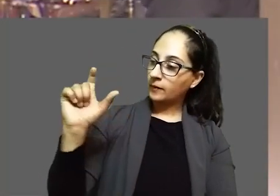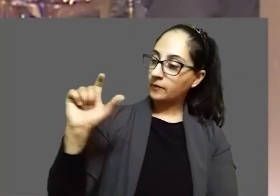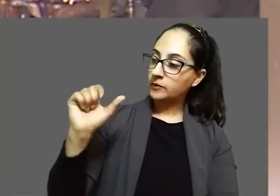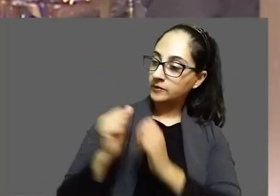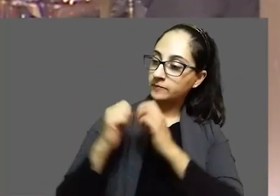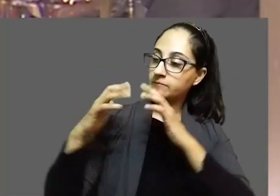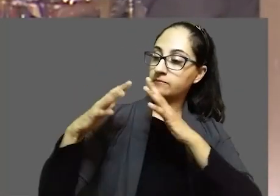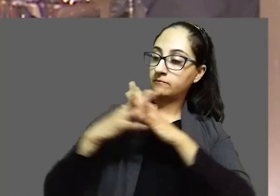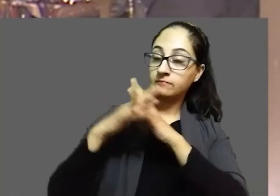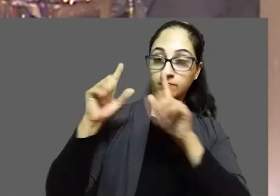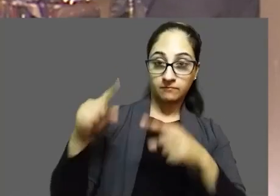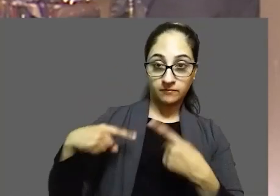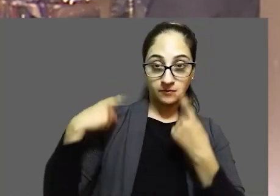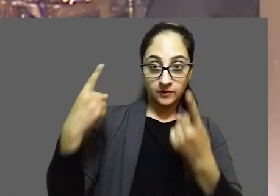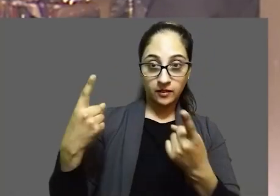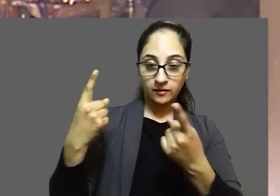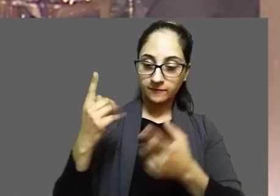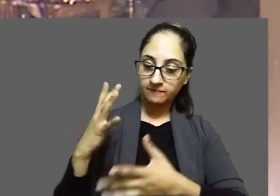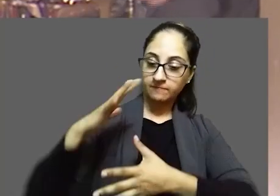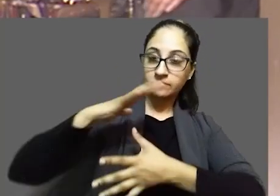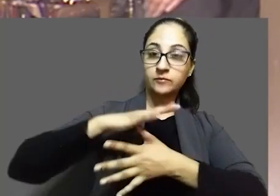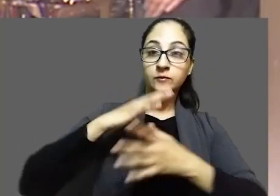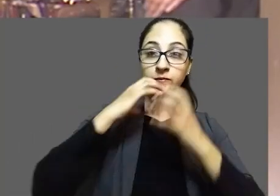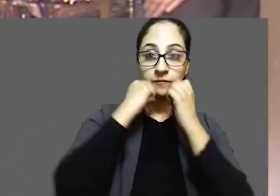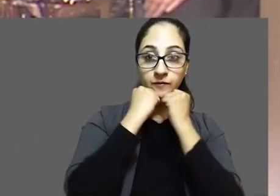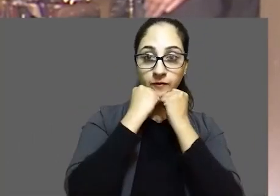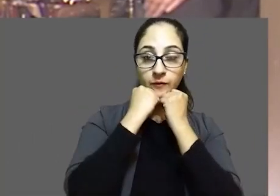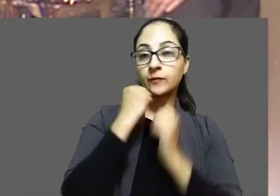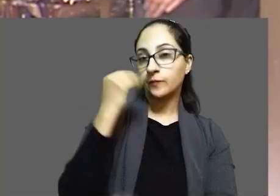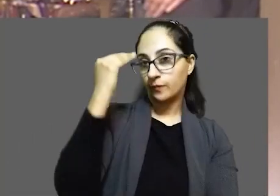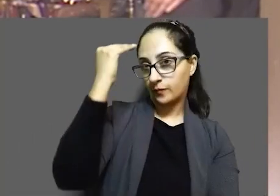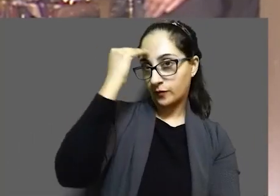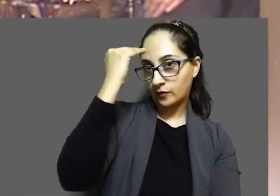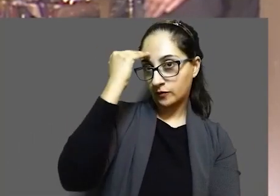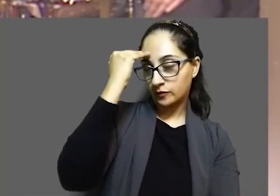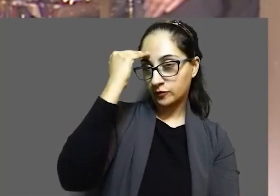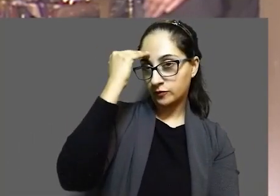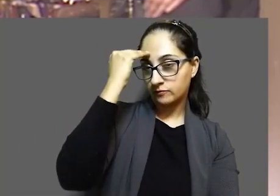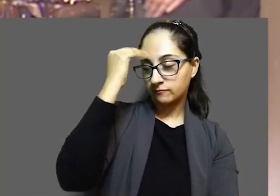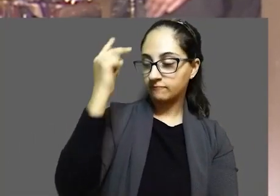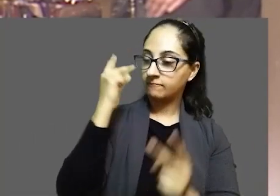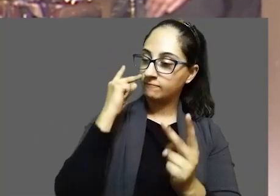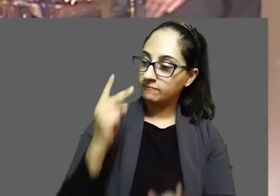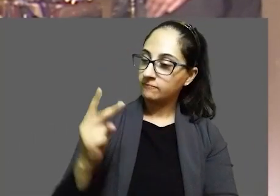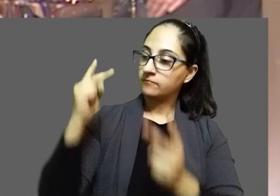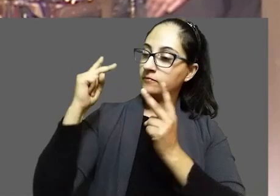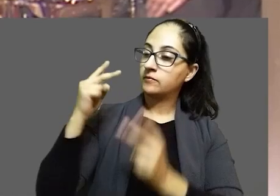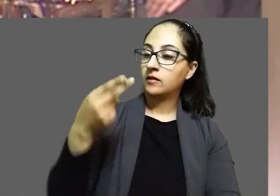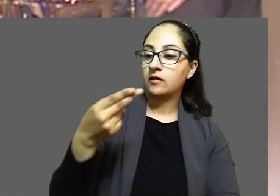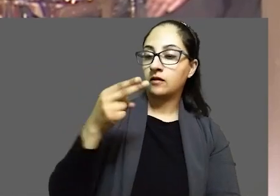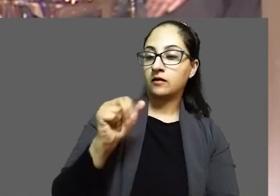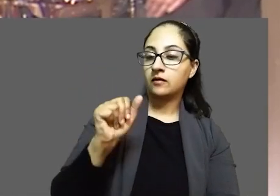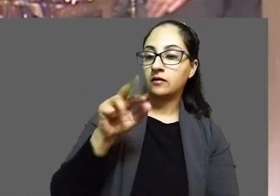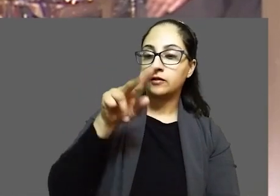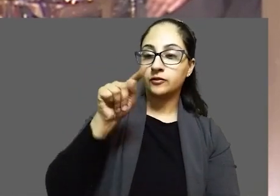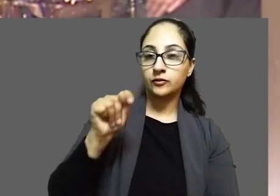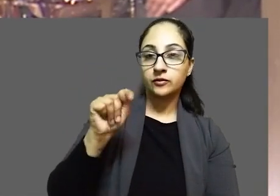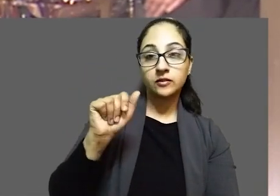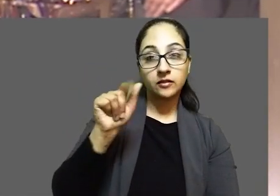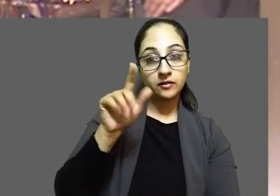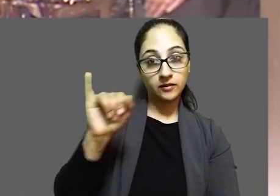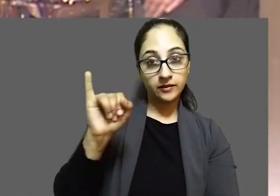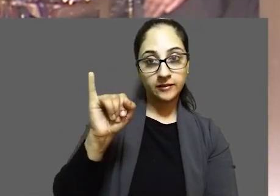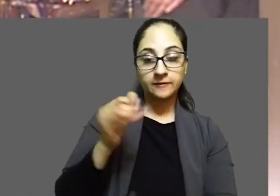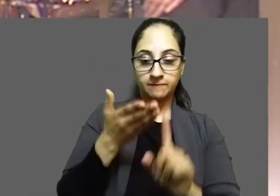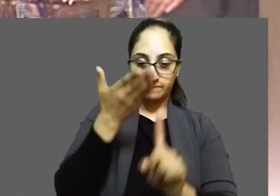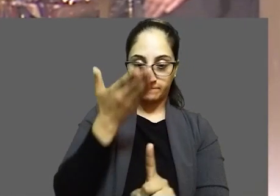beginnings of Islam, the search for knowledge has been central to our cultures. I think of the words